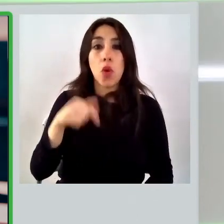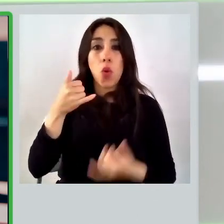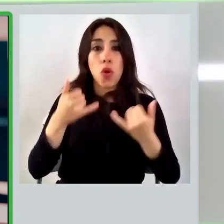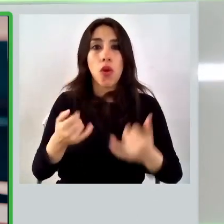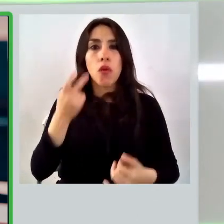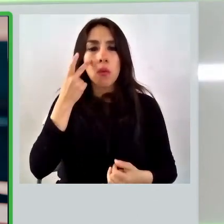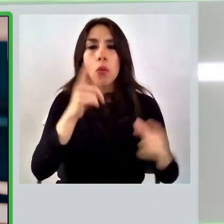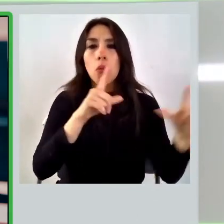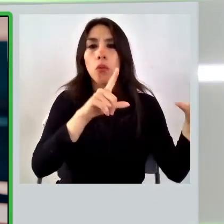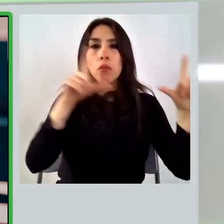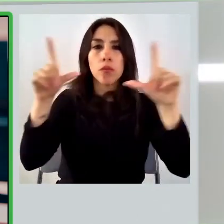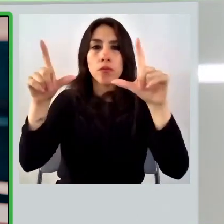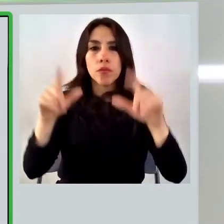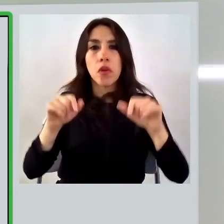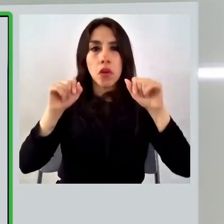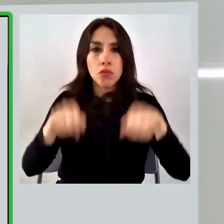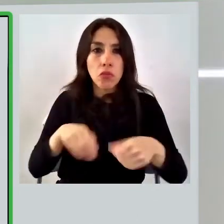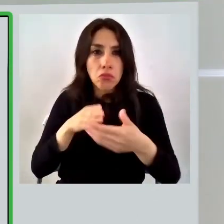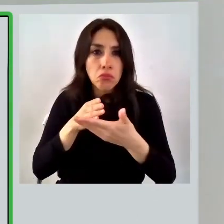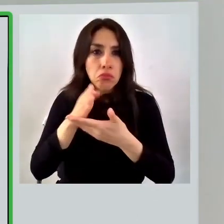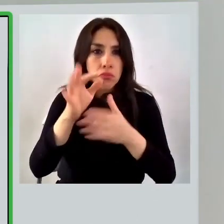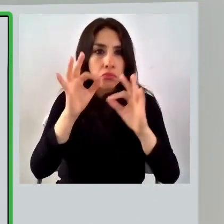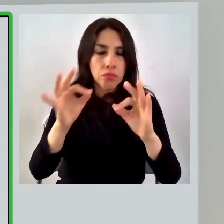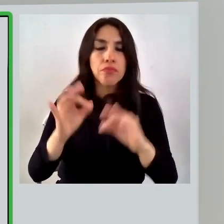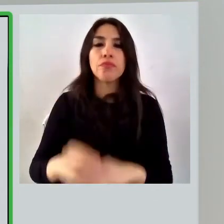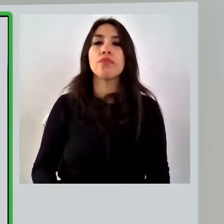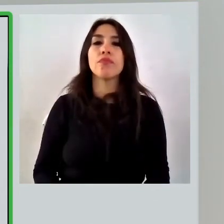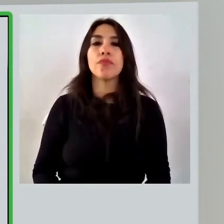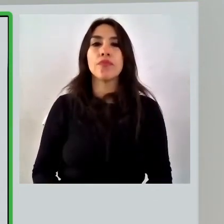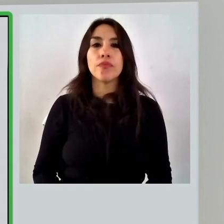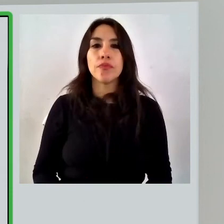And let's go to the next slide, please.